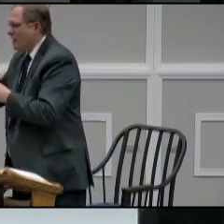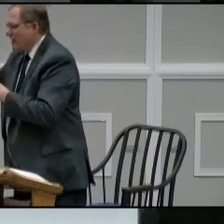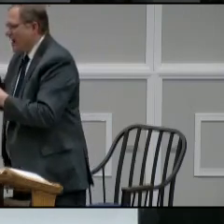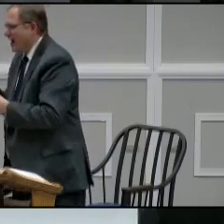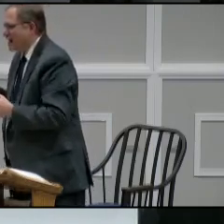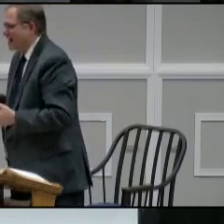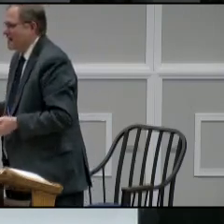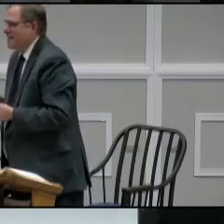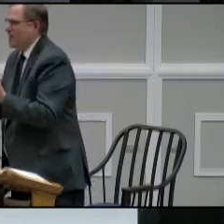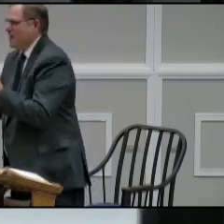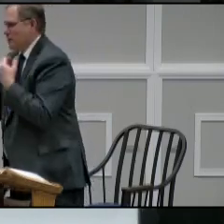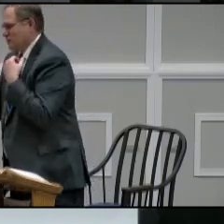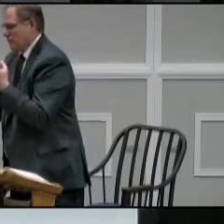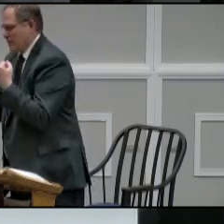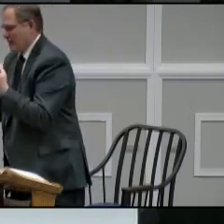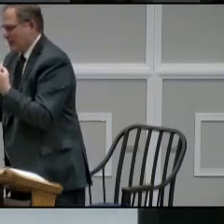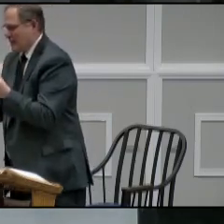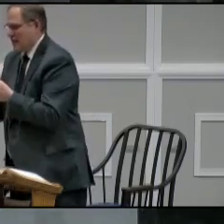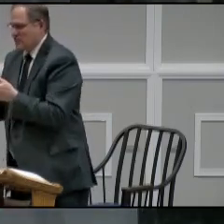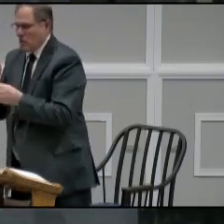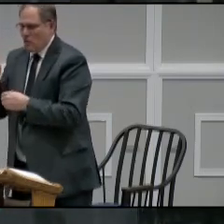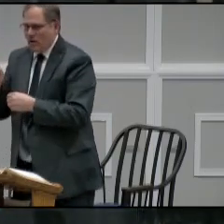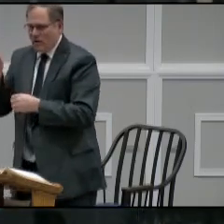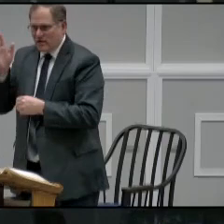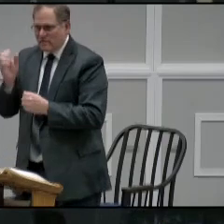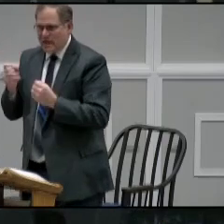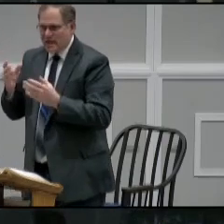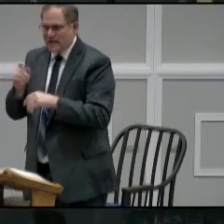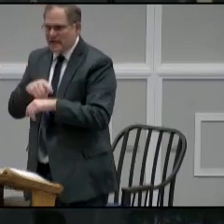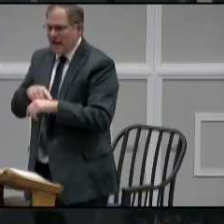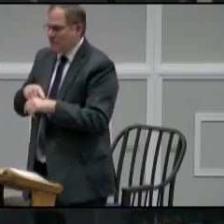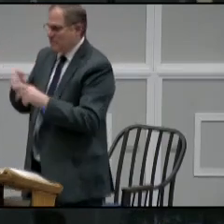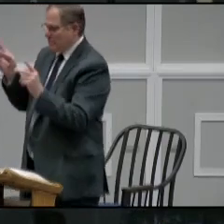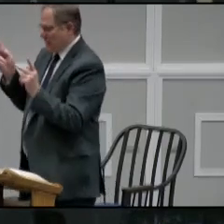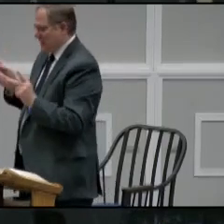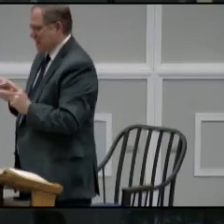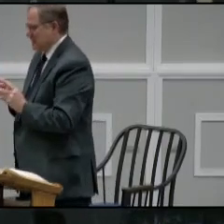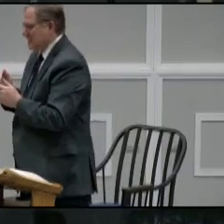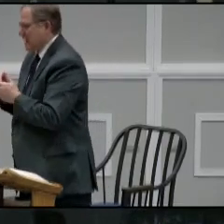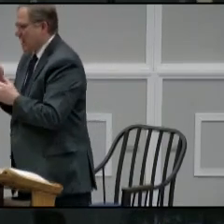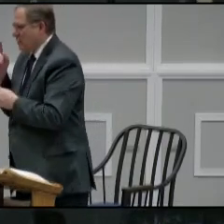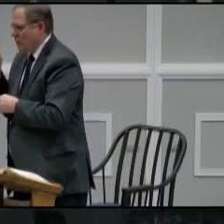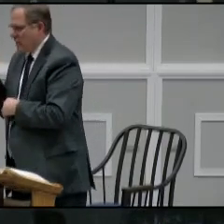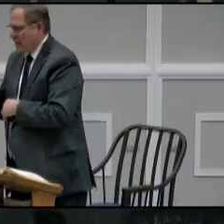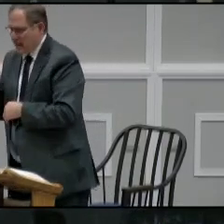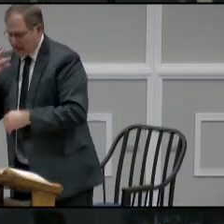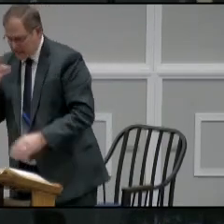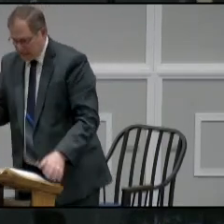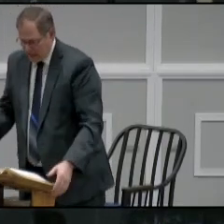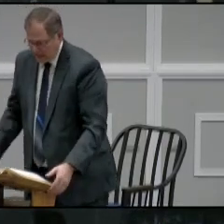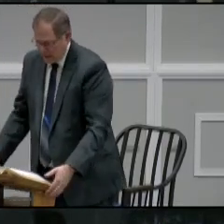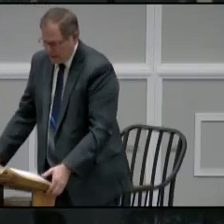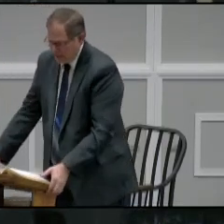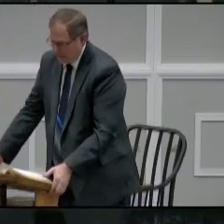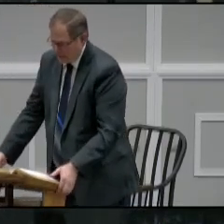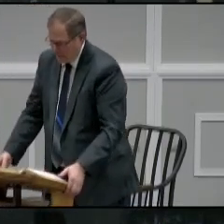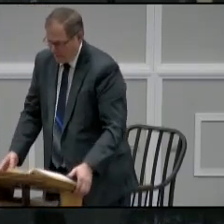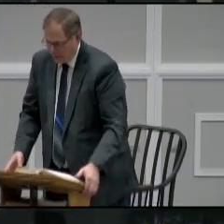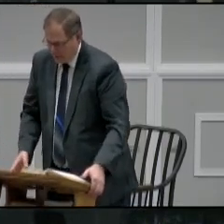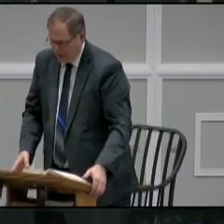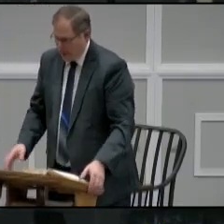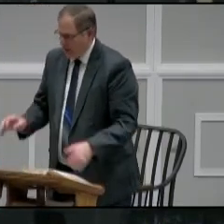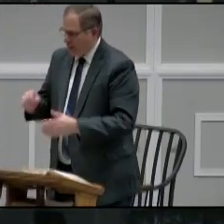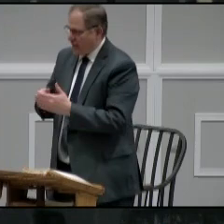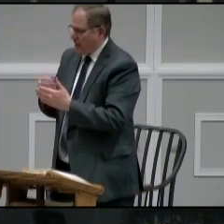can I tell you, that's often the time and often the place where we see the fingerprints of God,